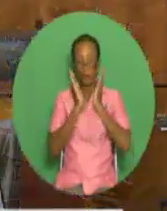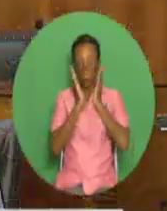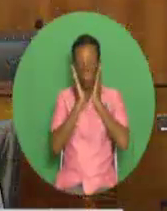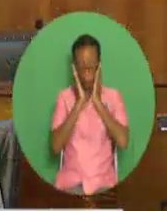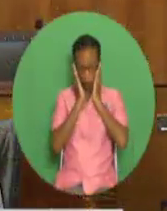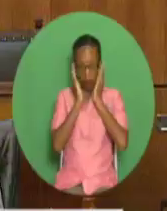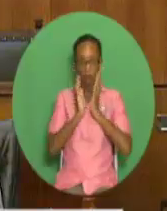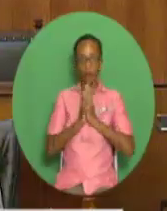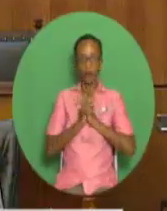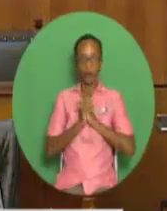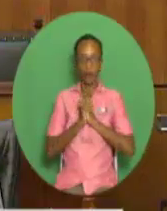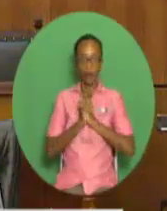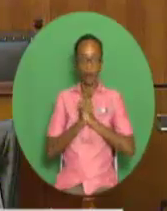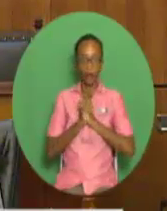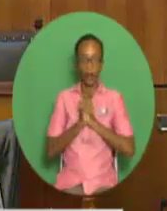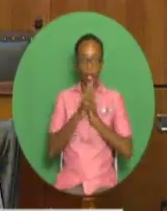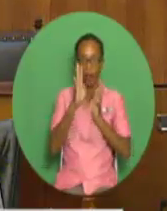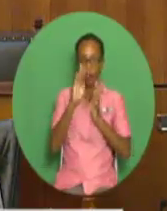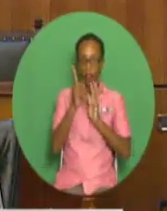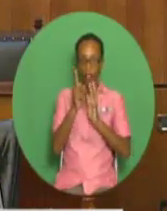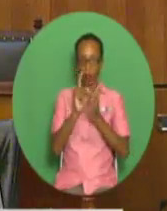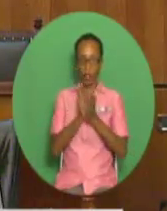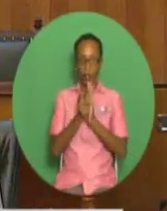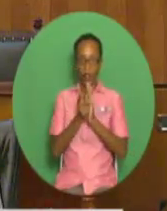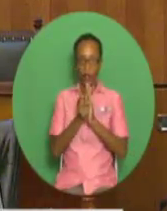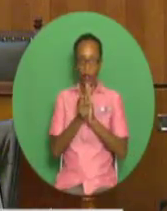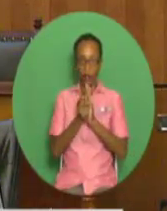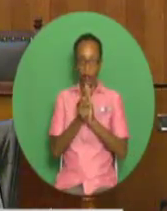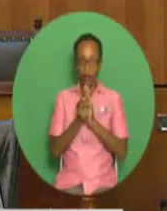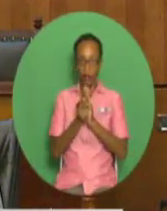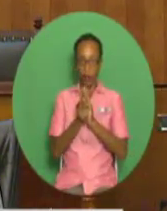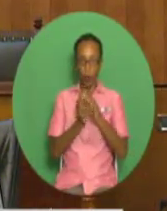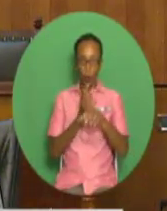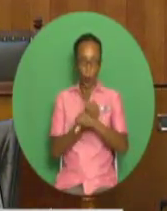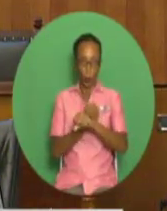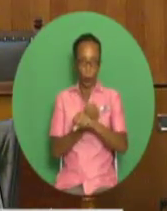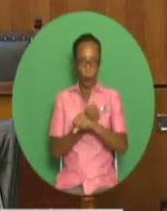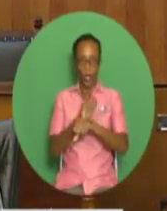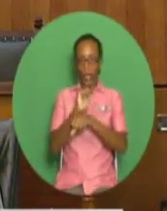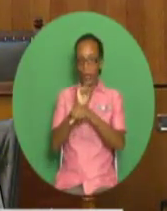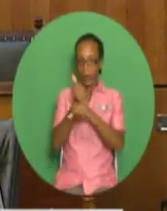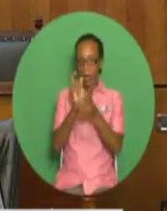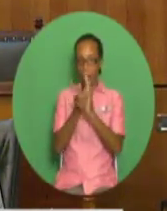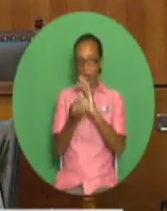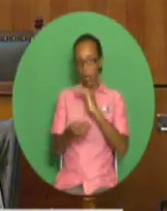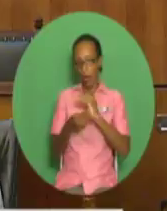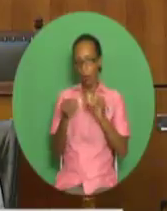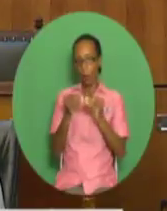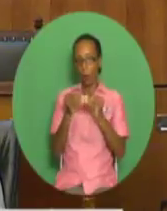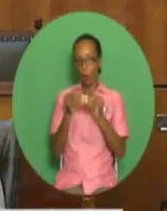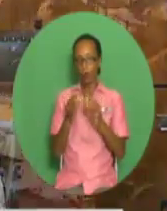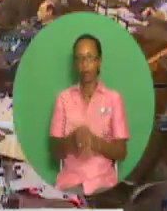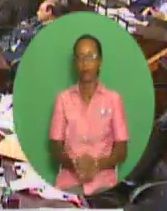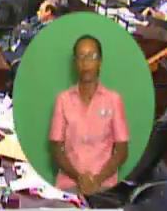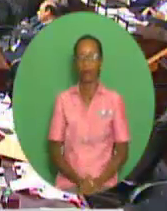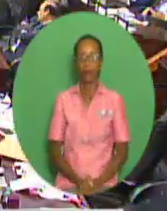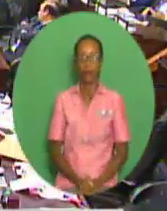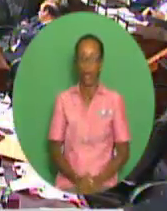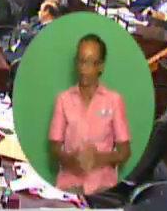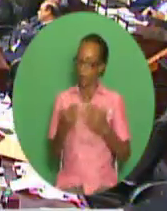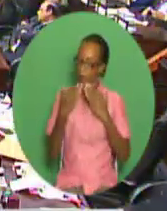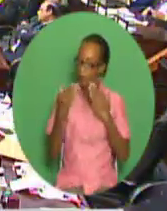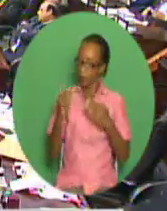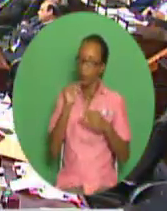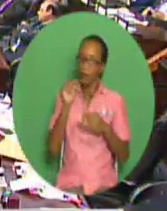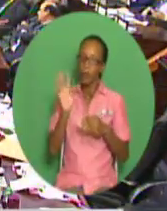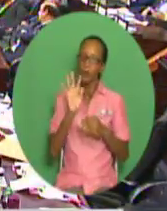Your original 45 minutes are up. You're entitled to 10 more minutes if you intend to avail yourself of it. Please proceed. Thank you, Madam